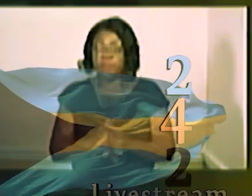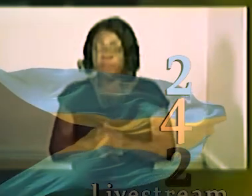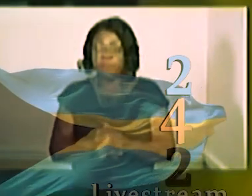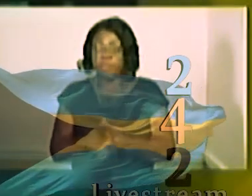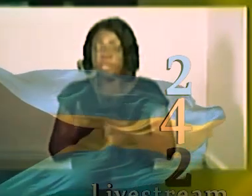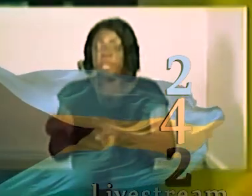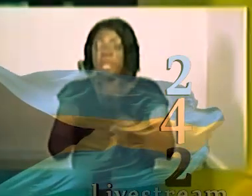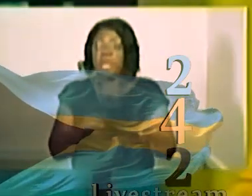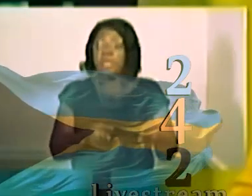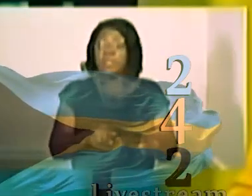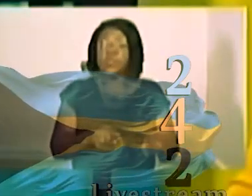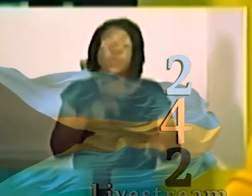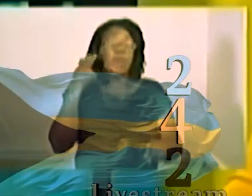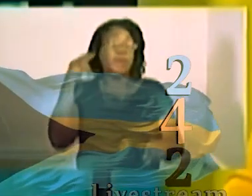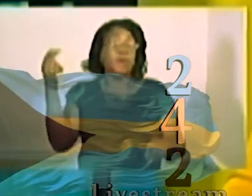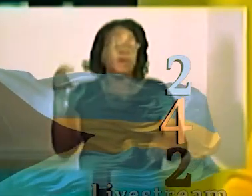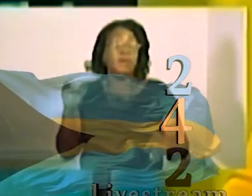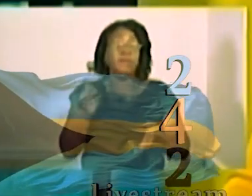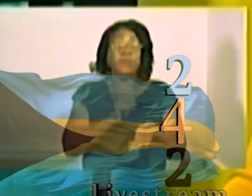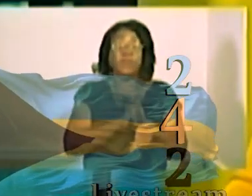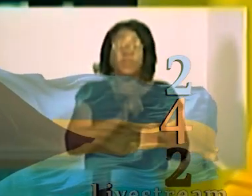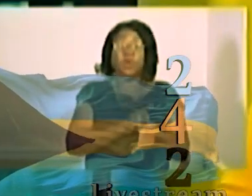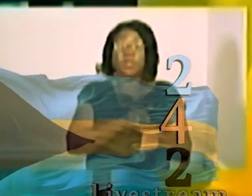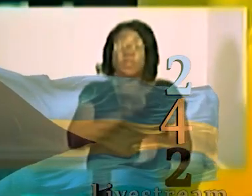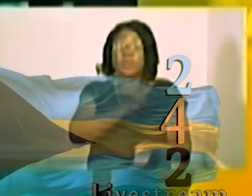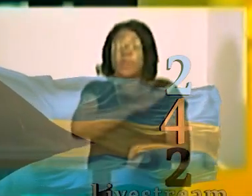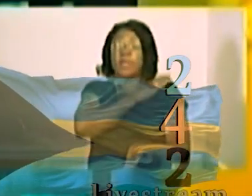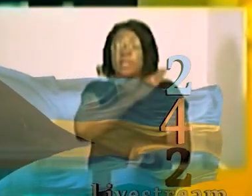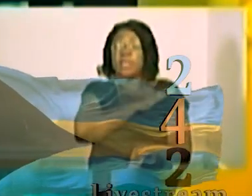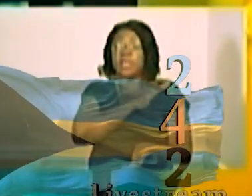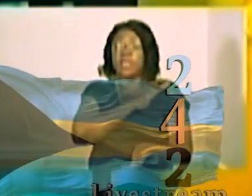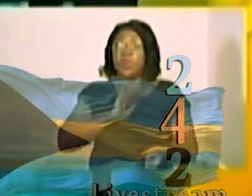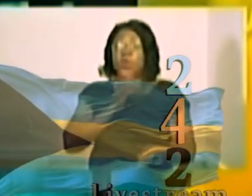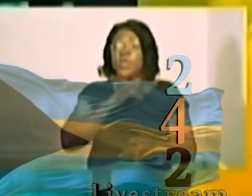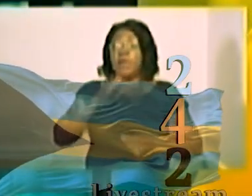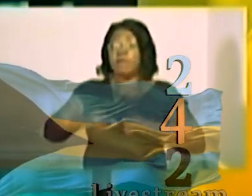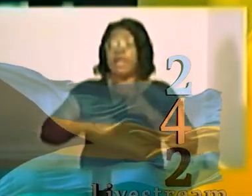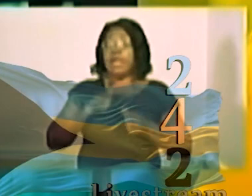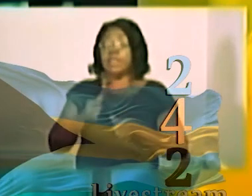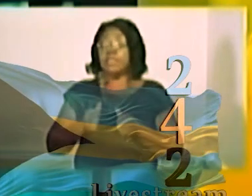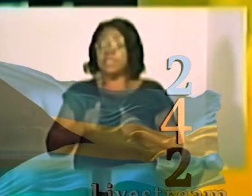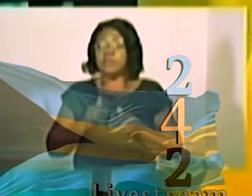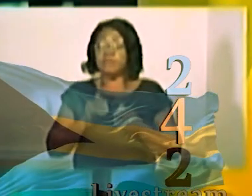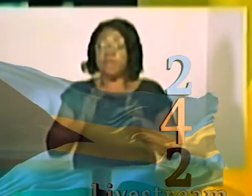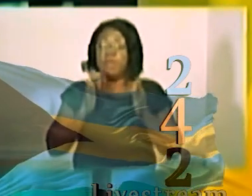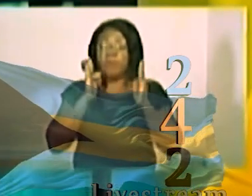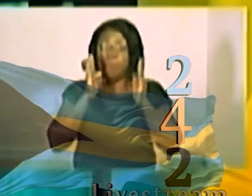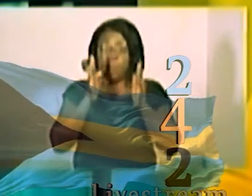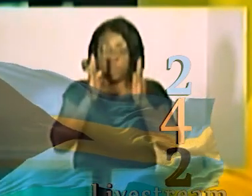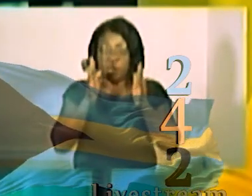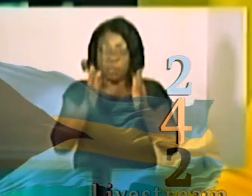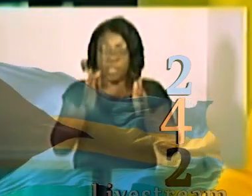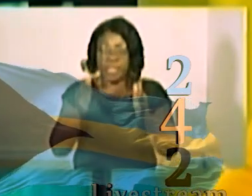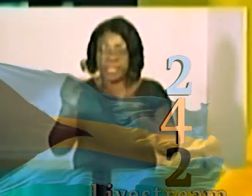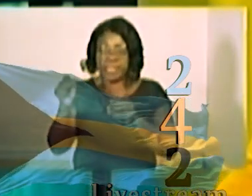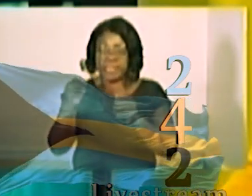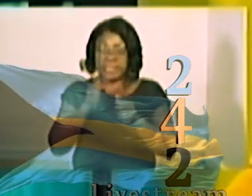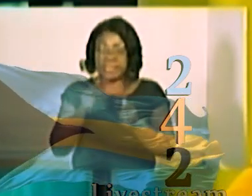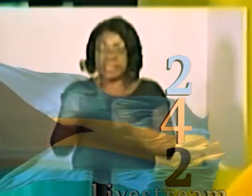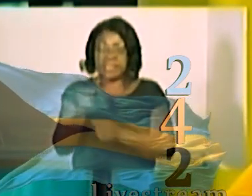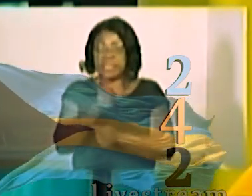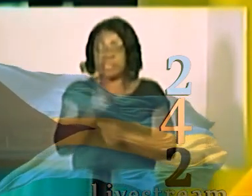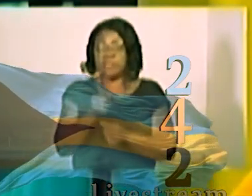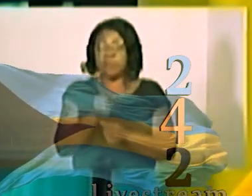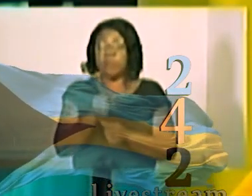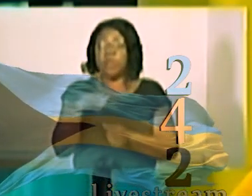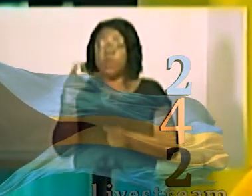As you would have heard from Dr. Bartlett, we have an active monitoring system by the local health teams. We also have